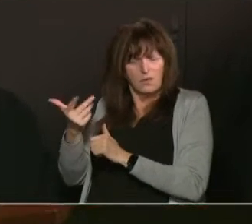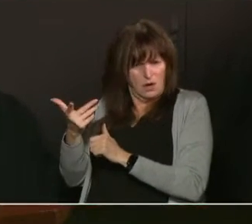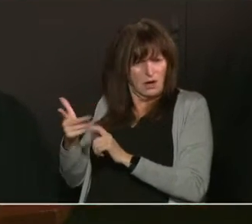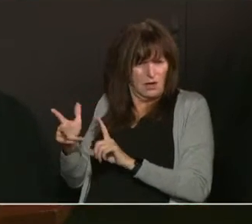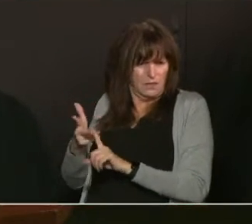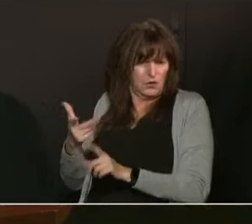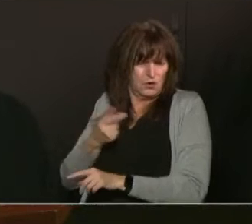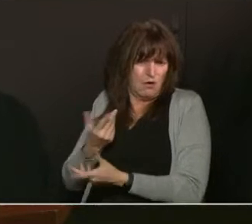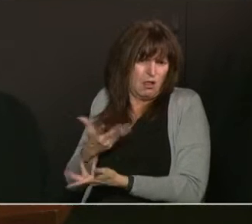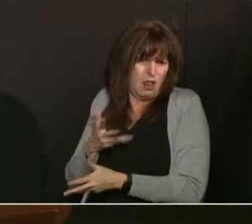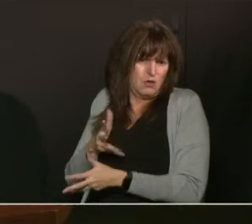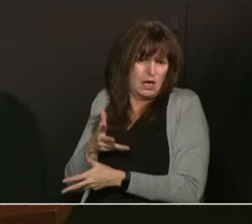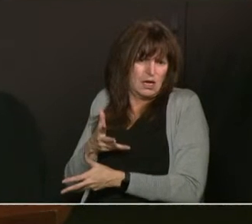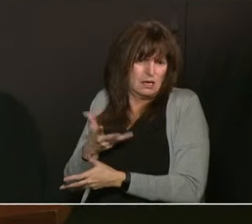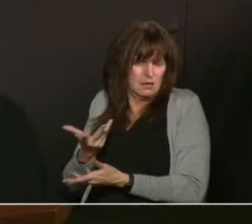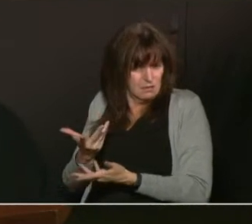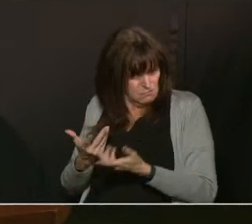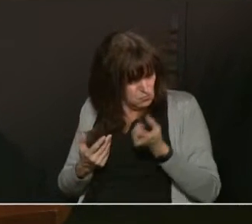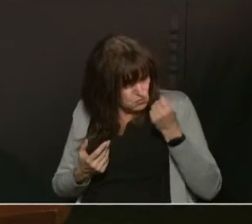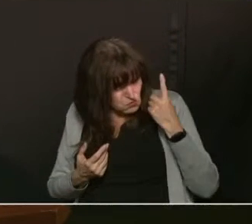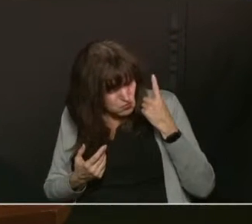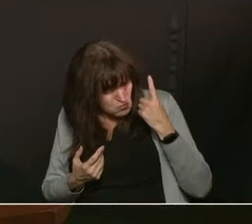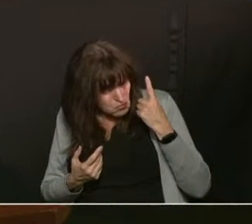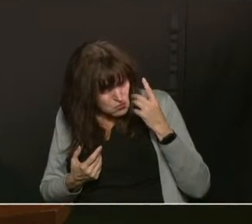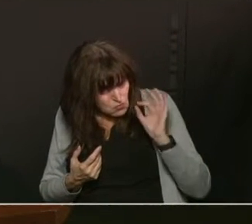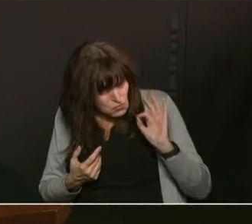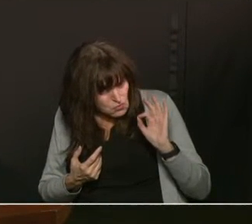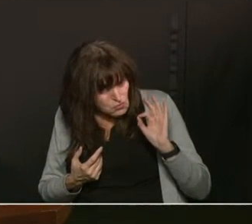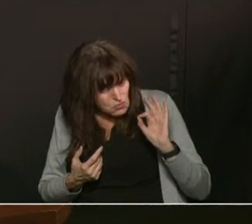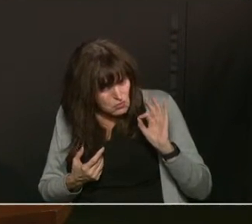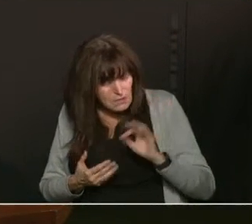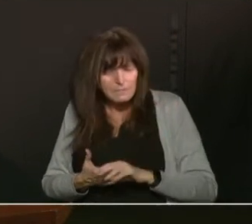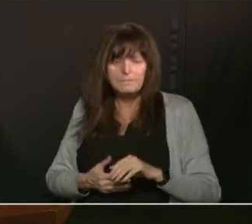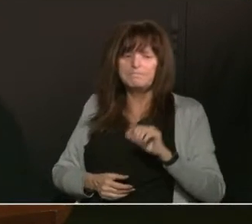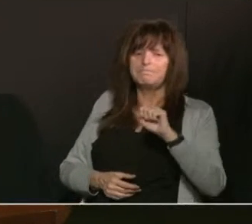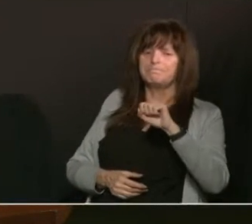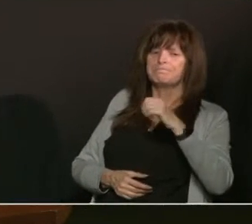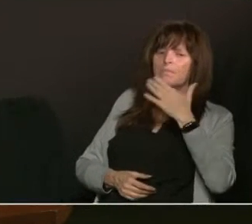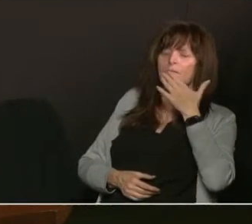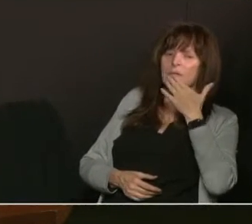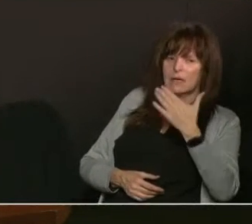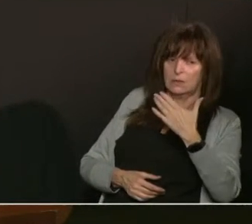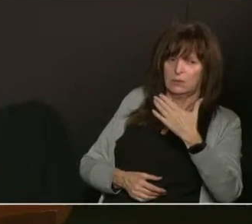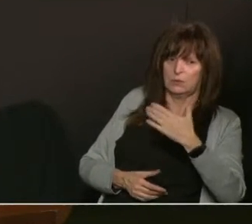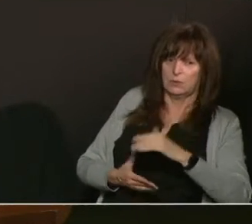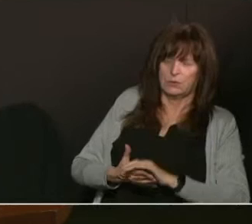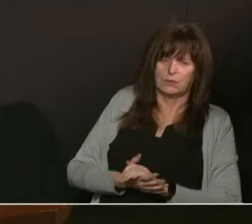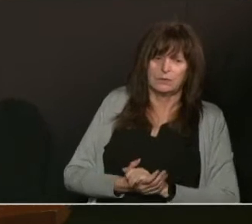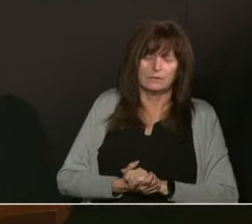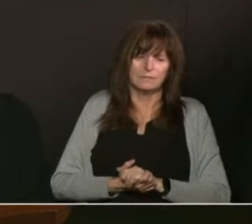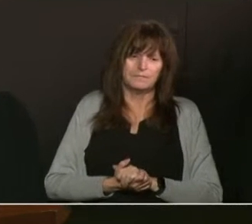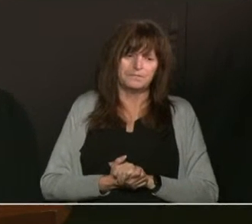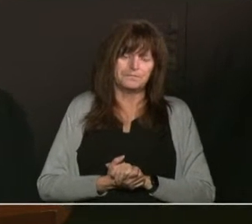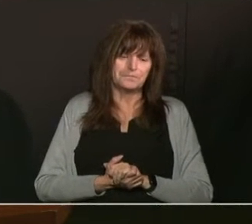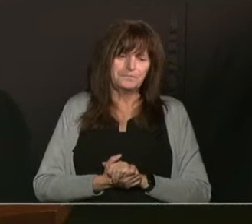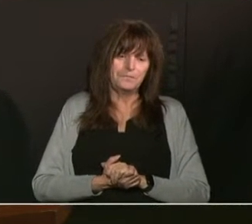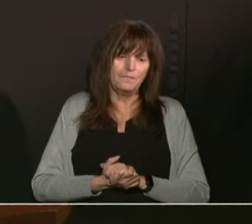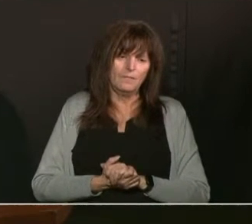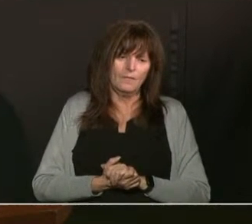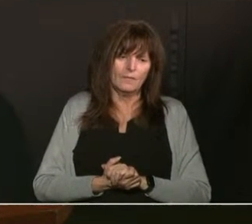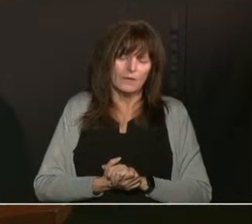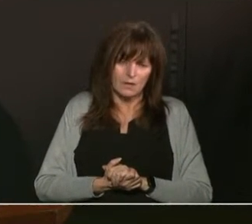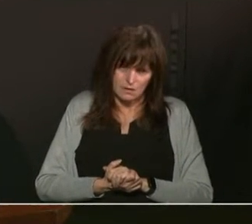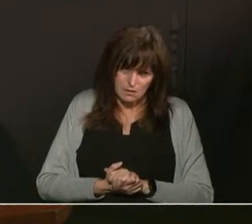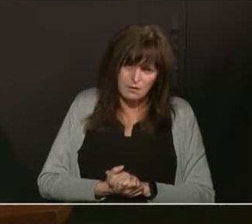up. Yeah, thank you. And just on what some people are calling chaos, or kind of a return to Hunger Games yesterday as